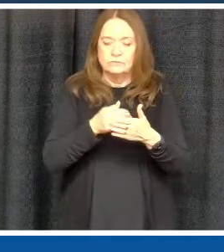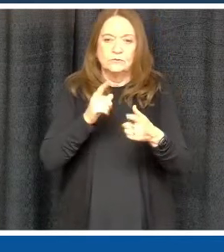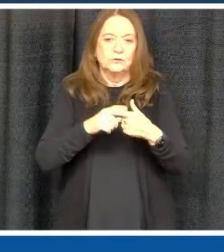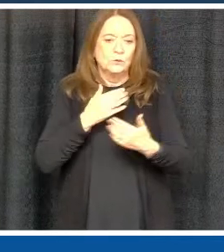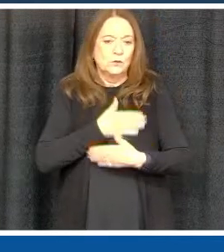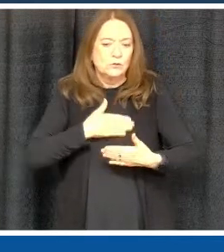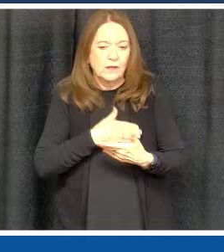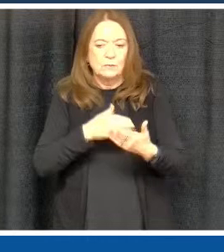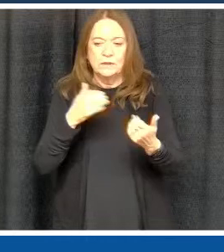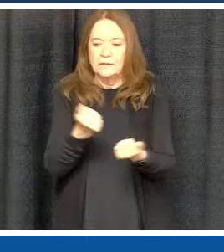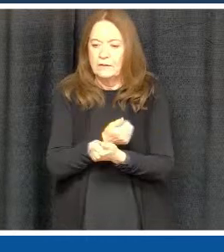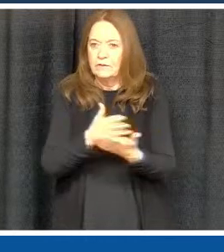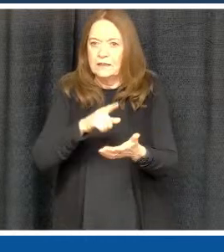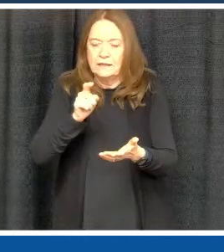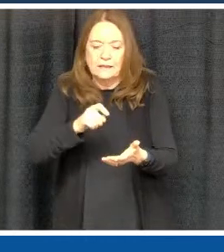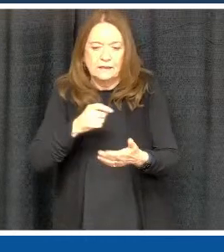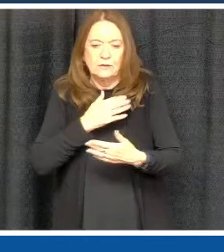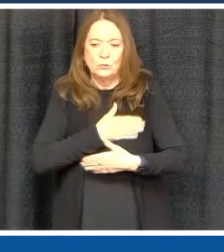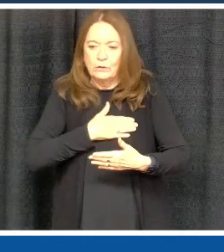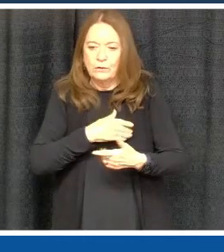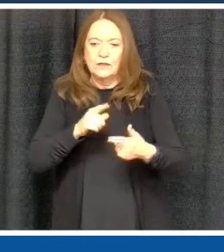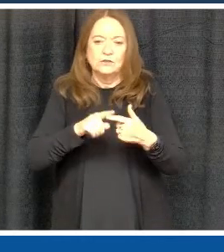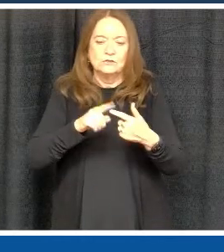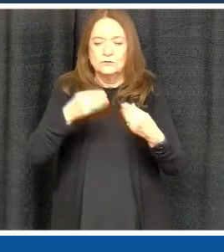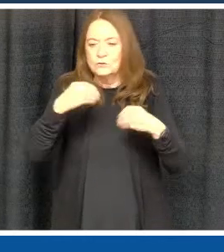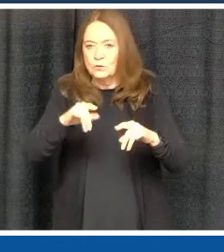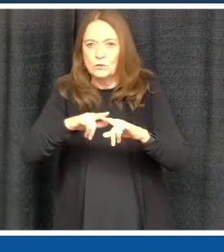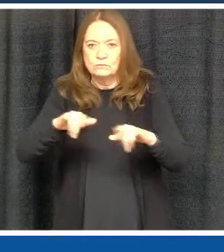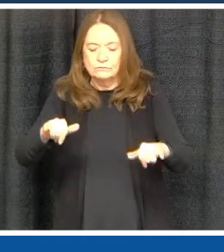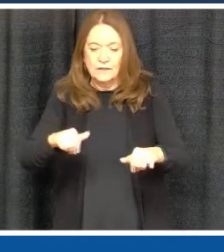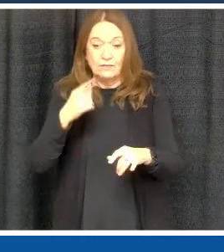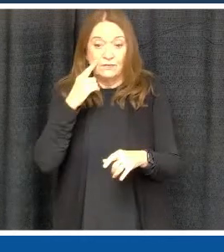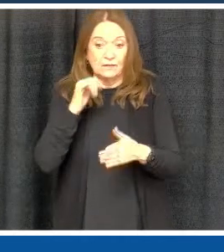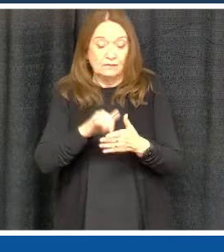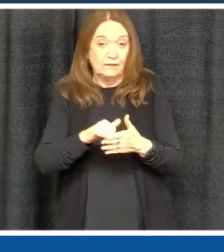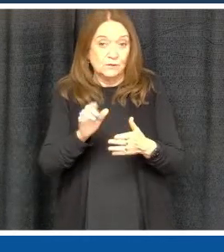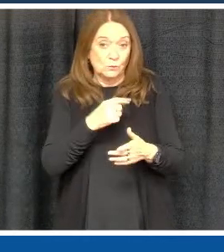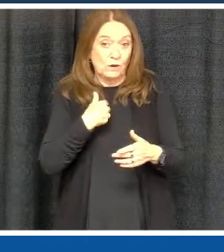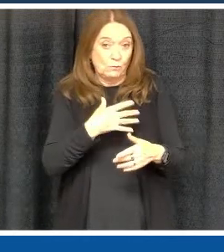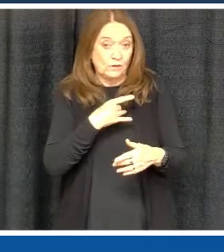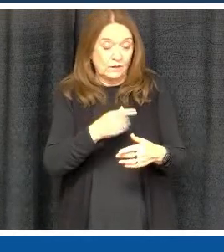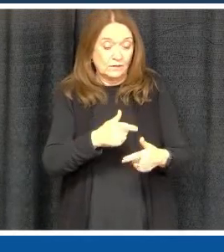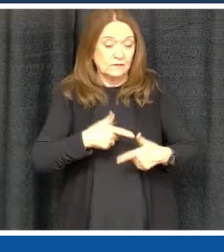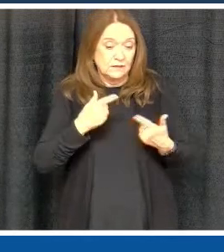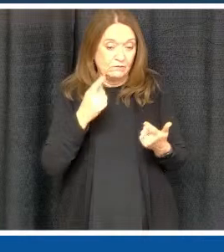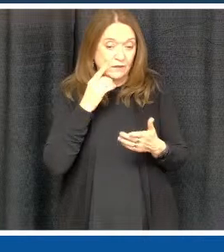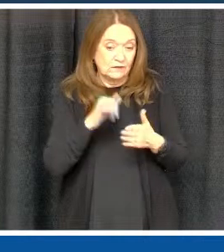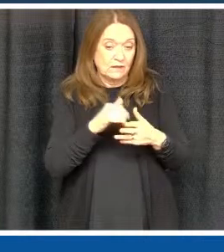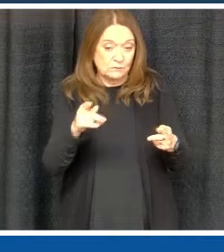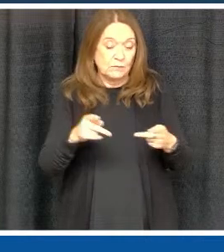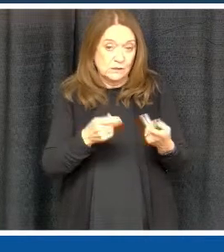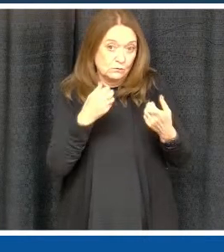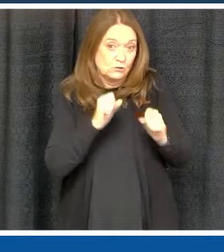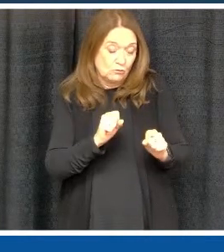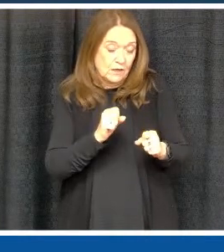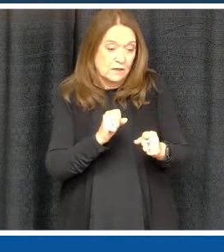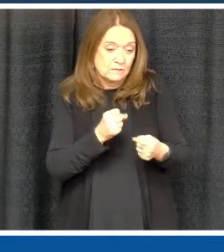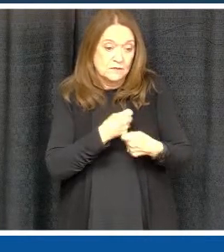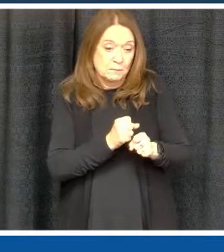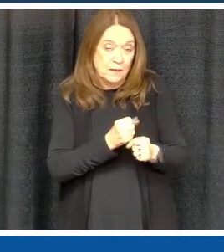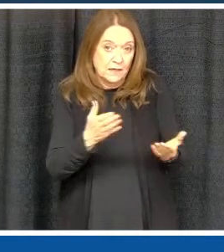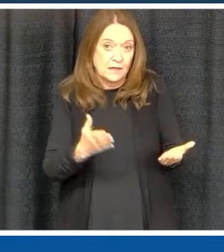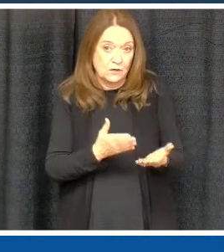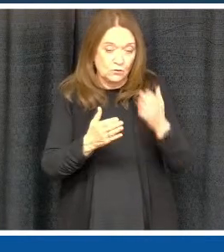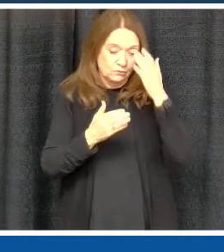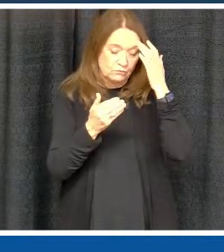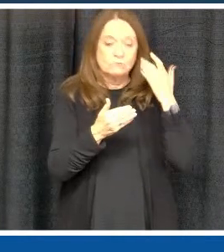entertainment, recreational amenities. I don't know about you, but I think that's a place I'd like to live, and I think that's the place we strive to try to make here